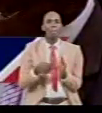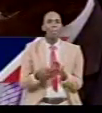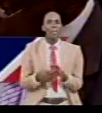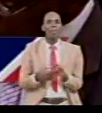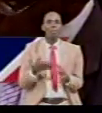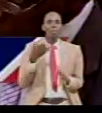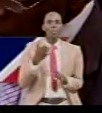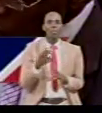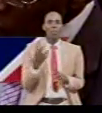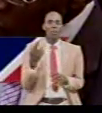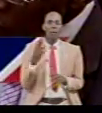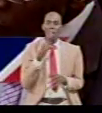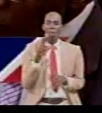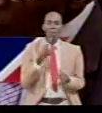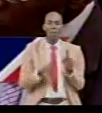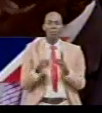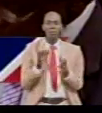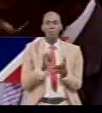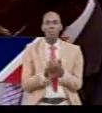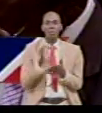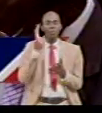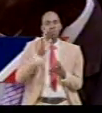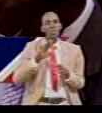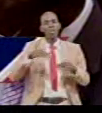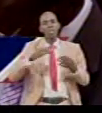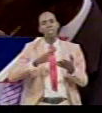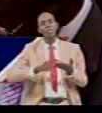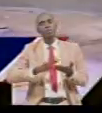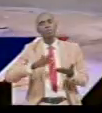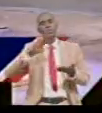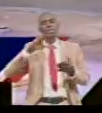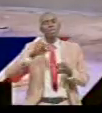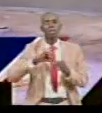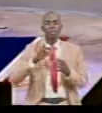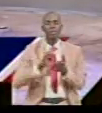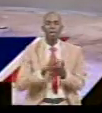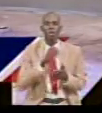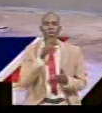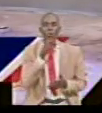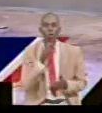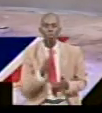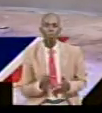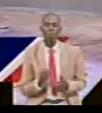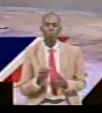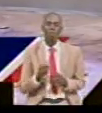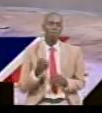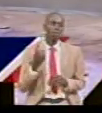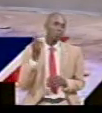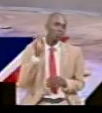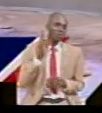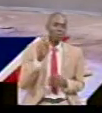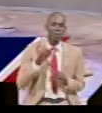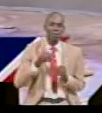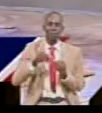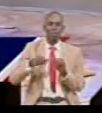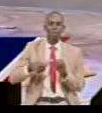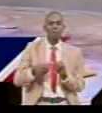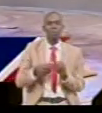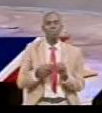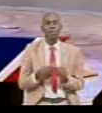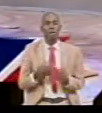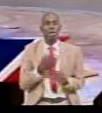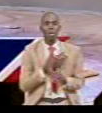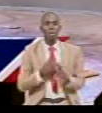that were glory in that old, ancient, historic circumcision. And that